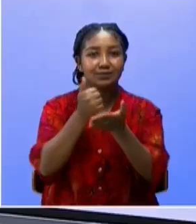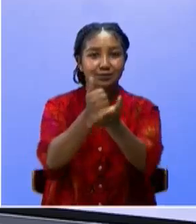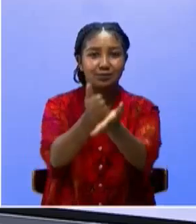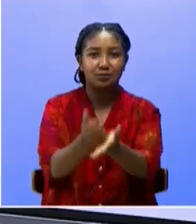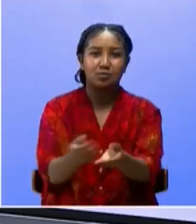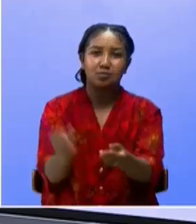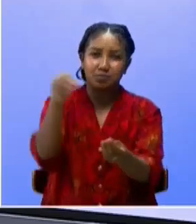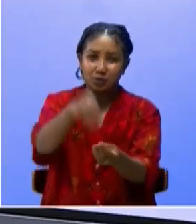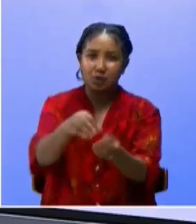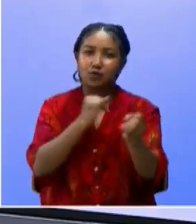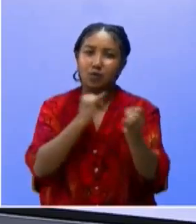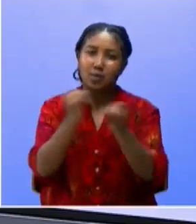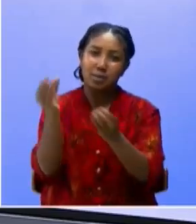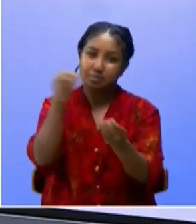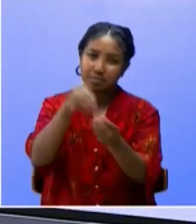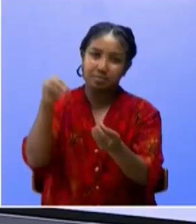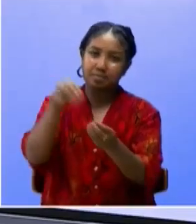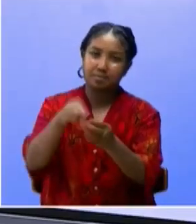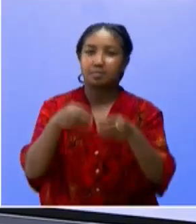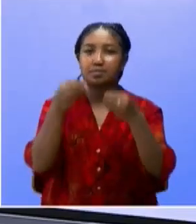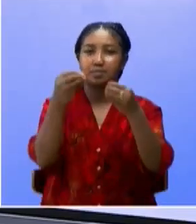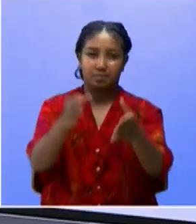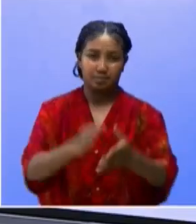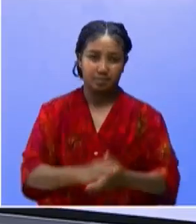more information. All right?